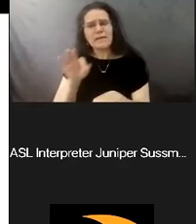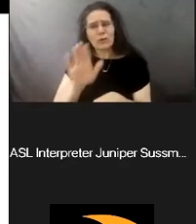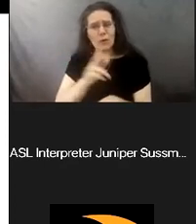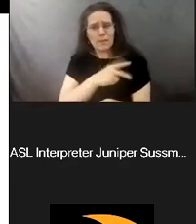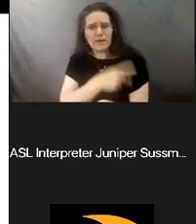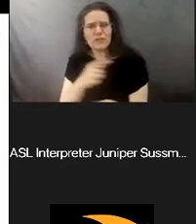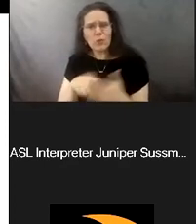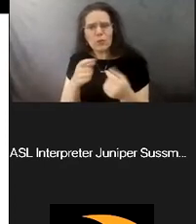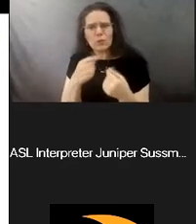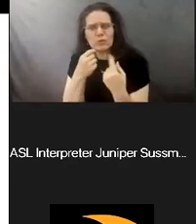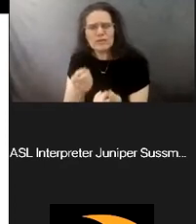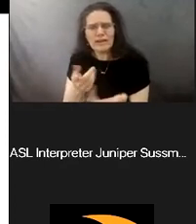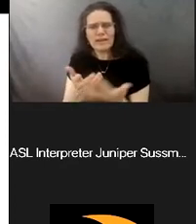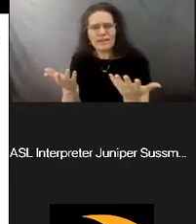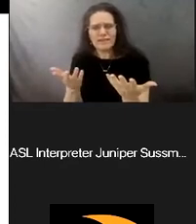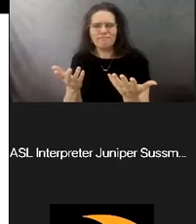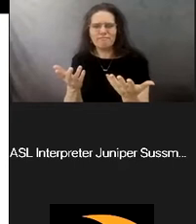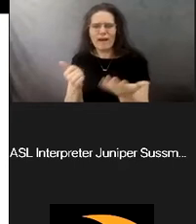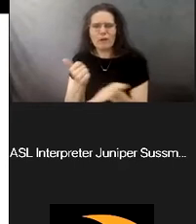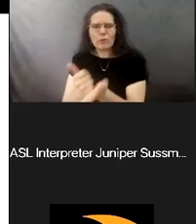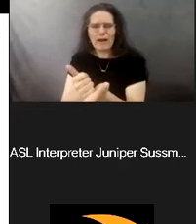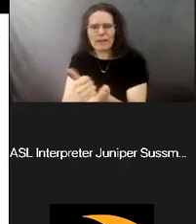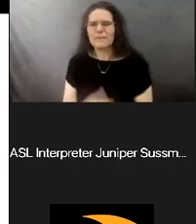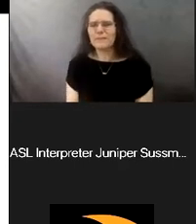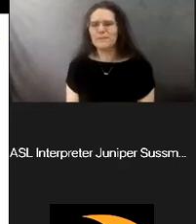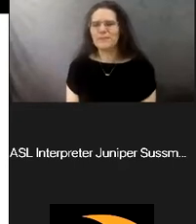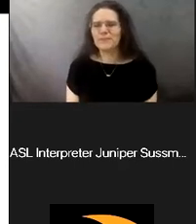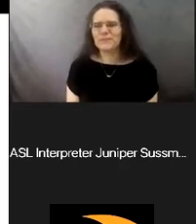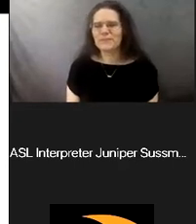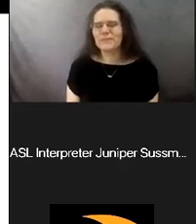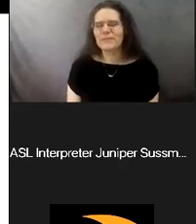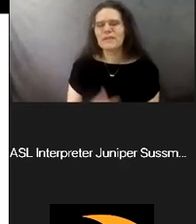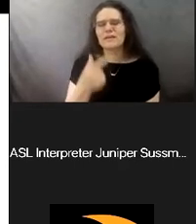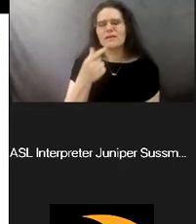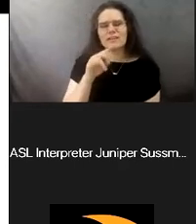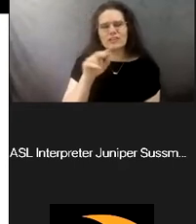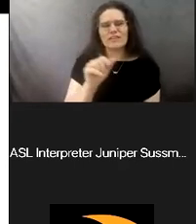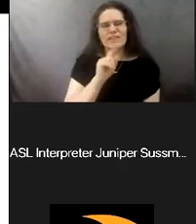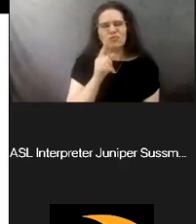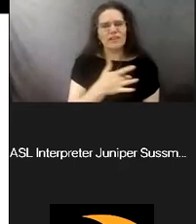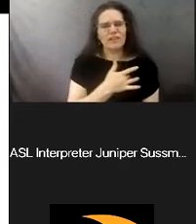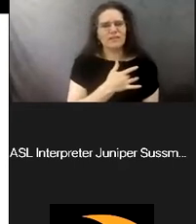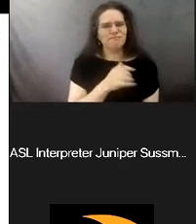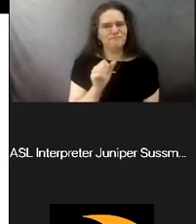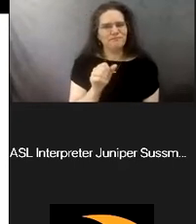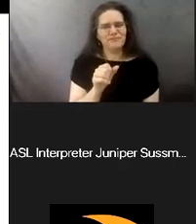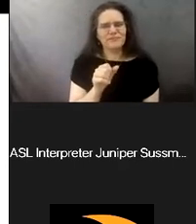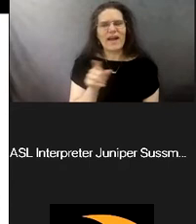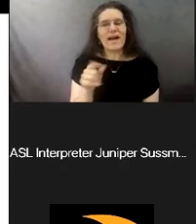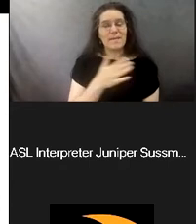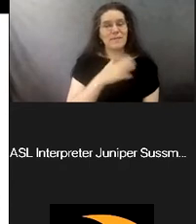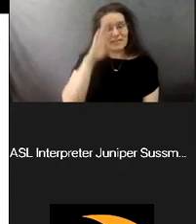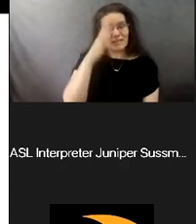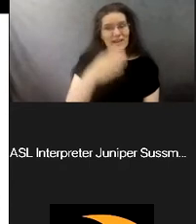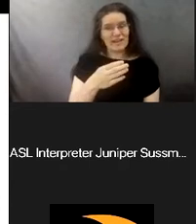her? Yeah, so this one really hits home with me. As I shared earlier when I was doing my introduction, my son